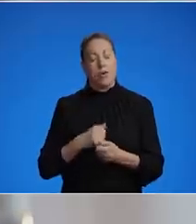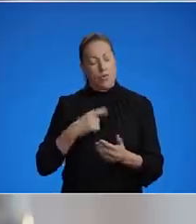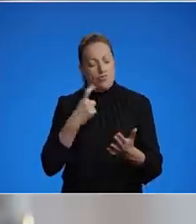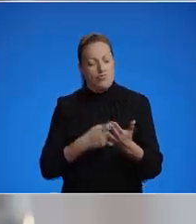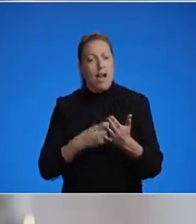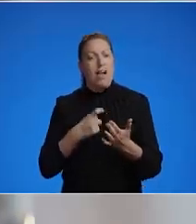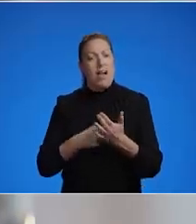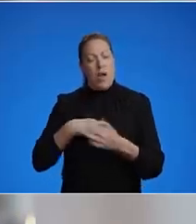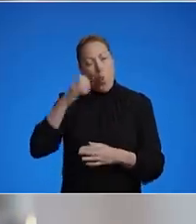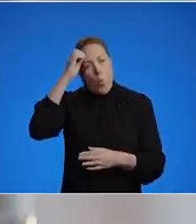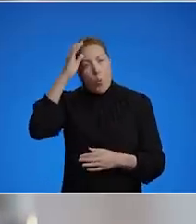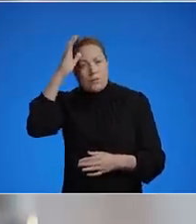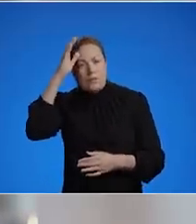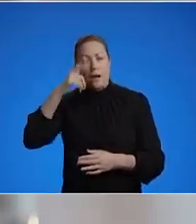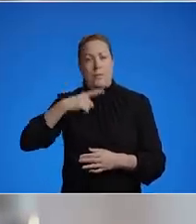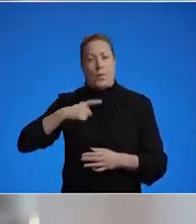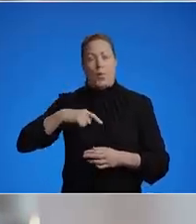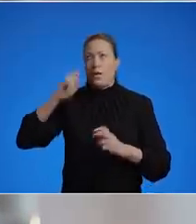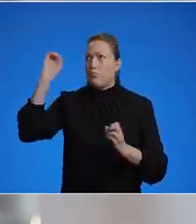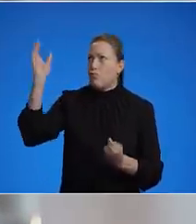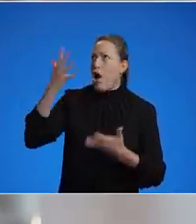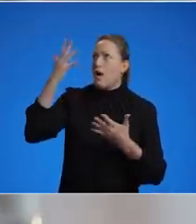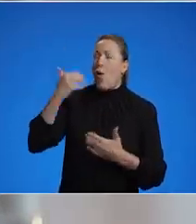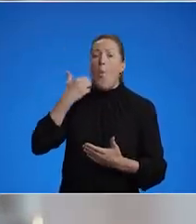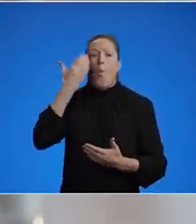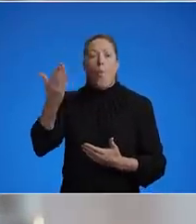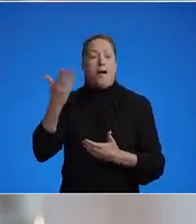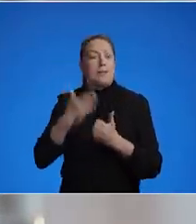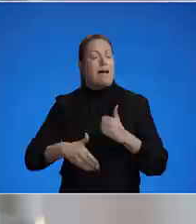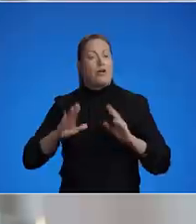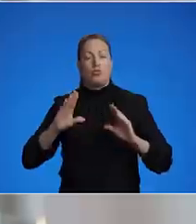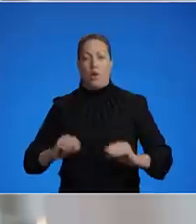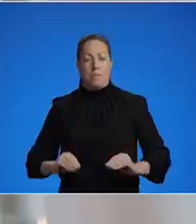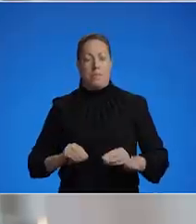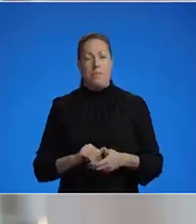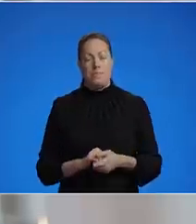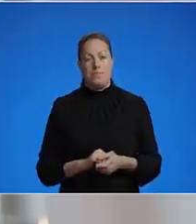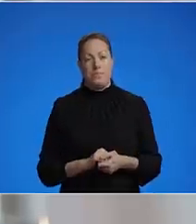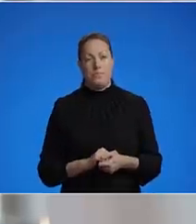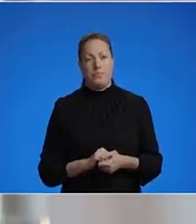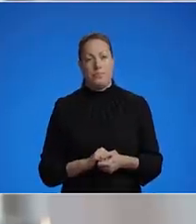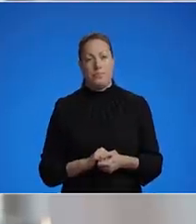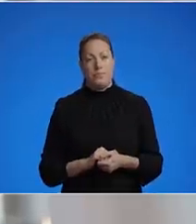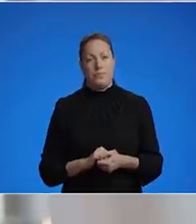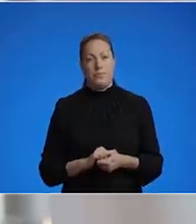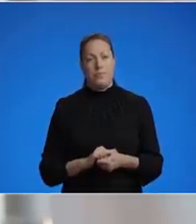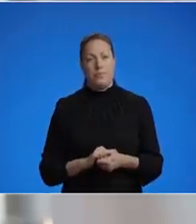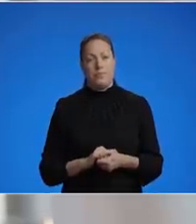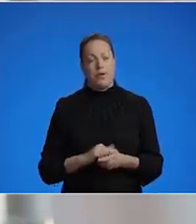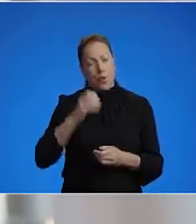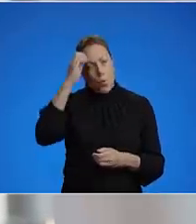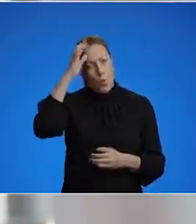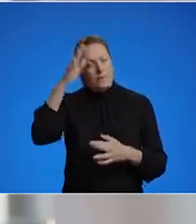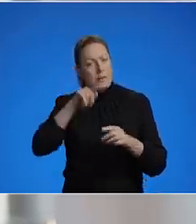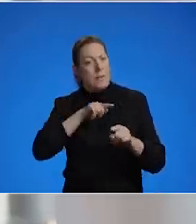since her radiance never sleeps. In her company, all good things came to me, at her hands,